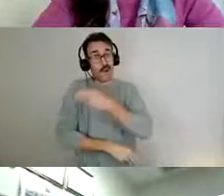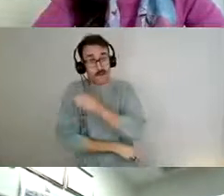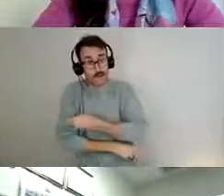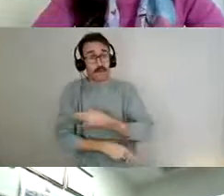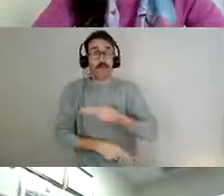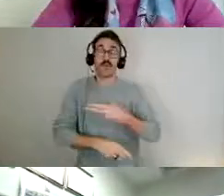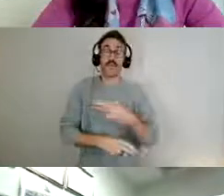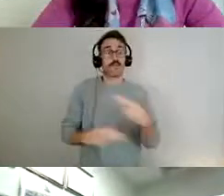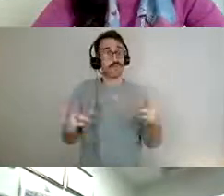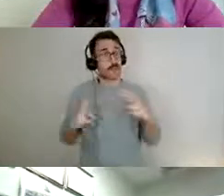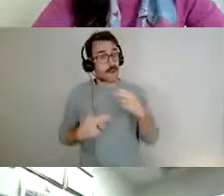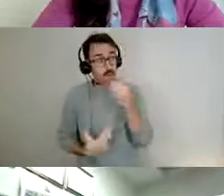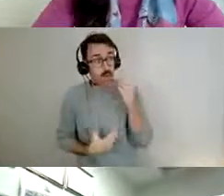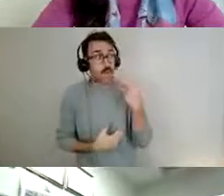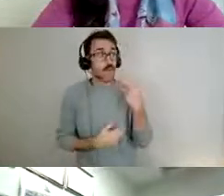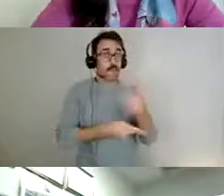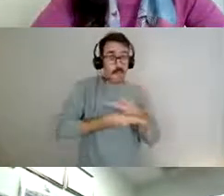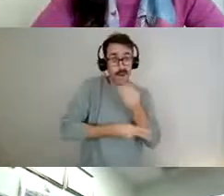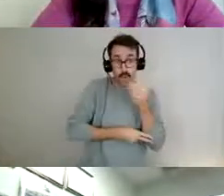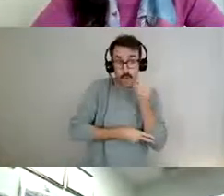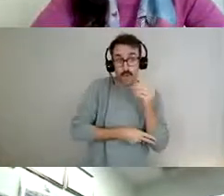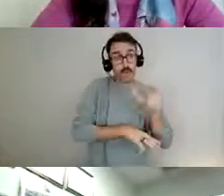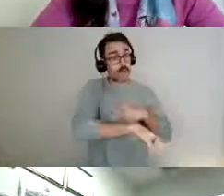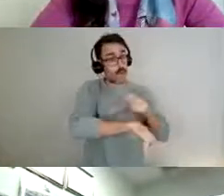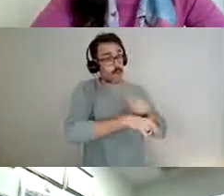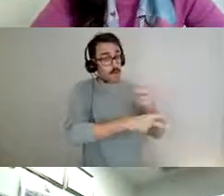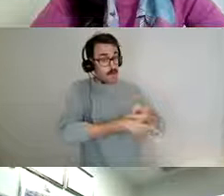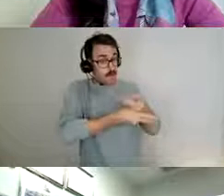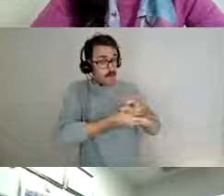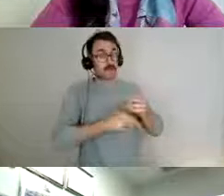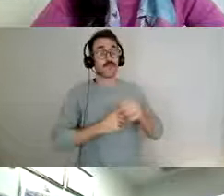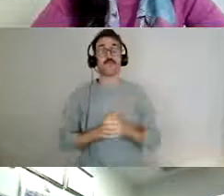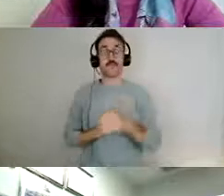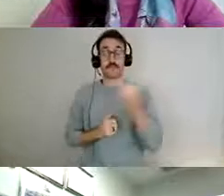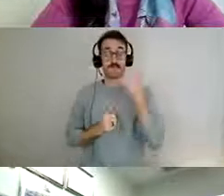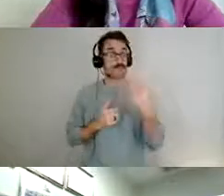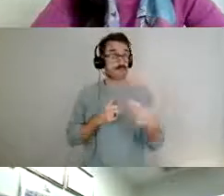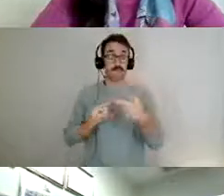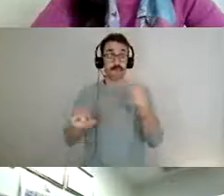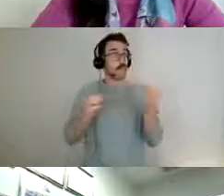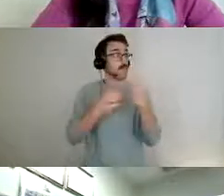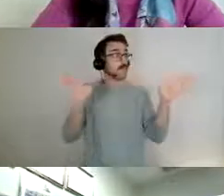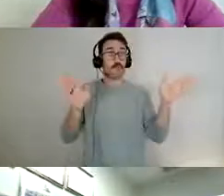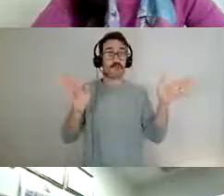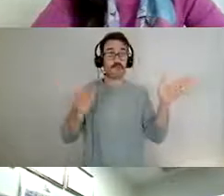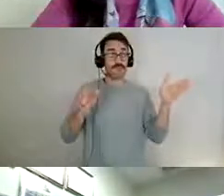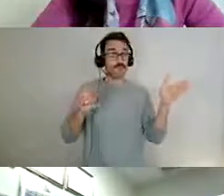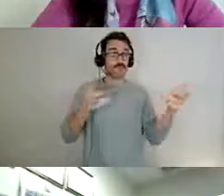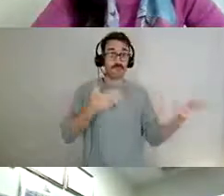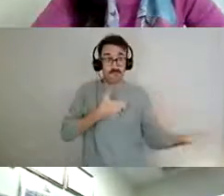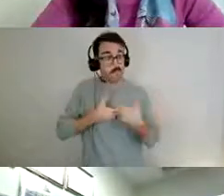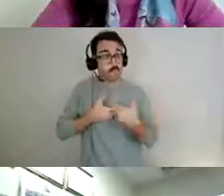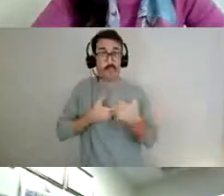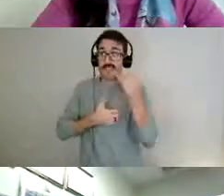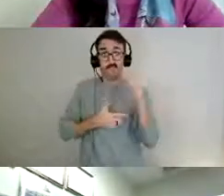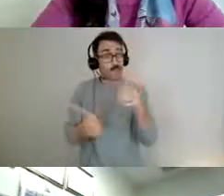home? Are you a general member of the public? We welcome you. Other professional, you're a family physician. We're particularly